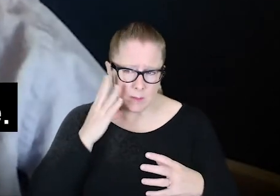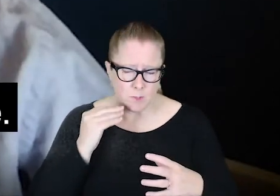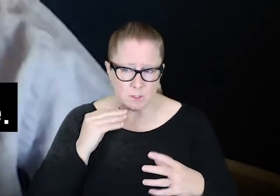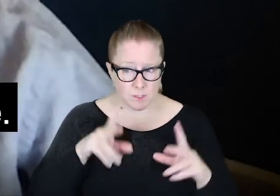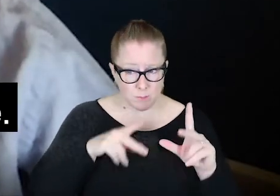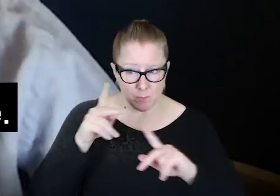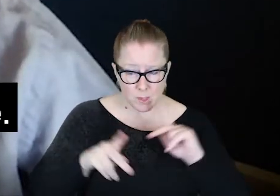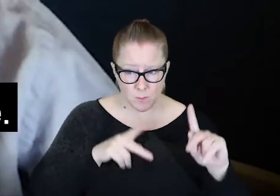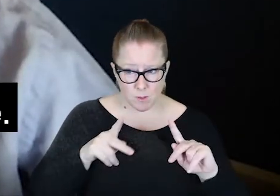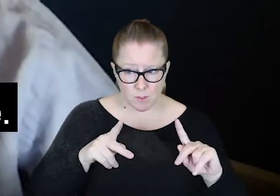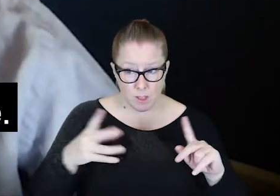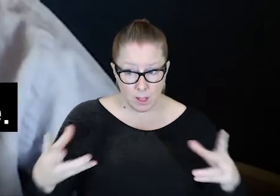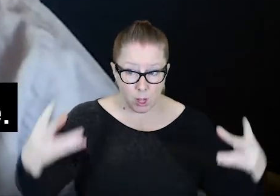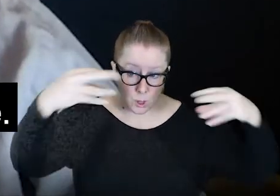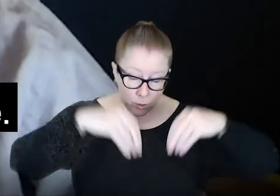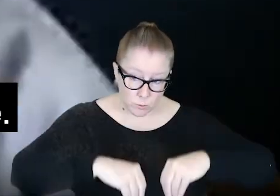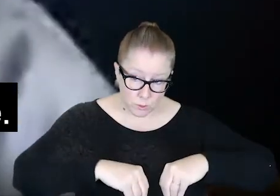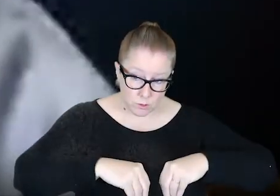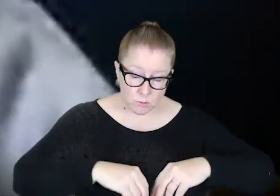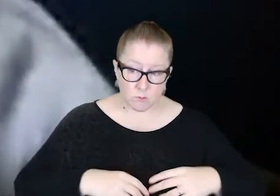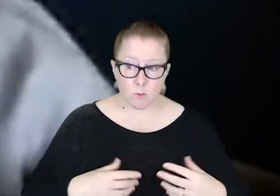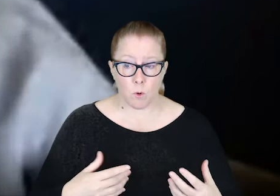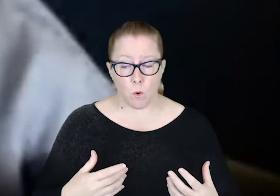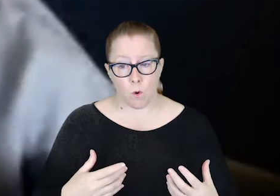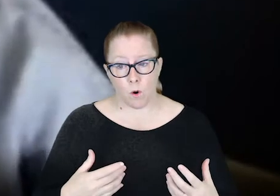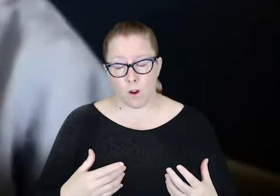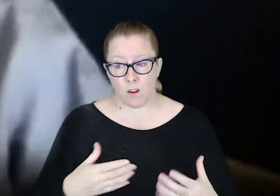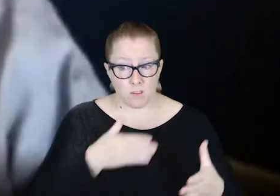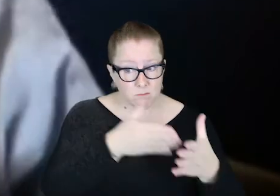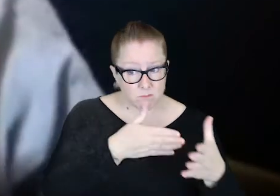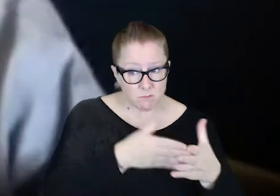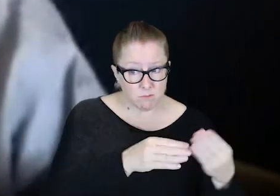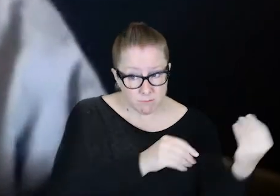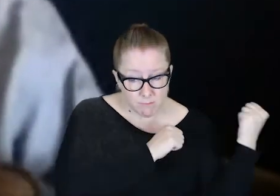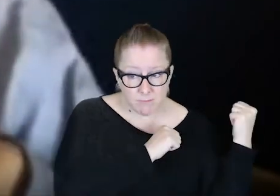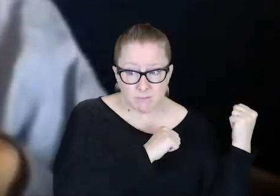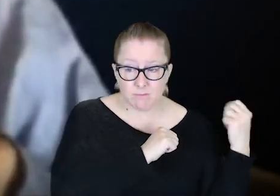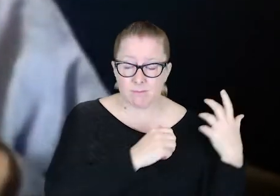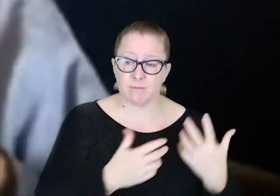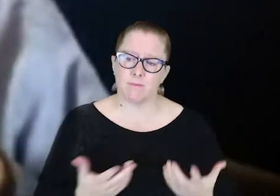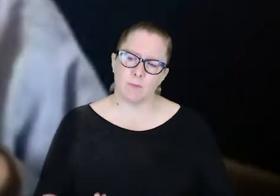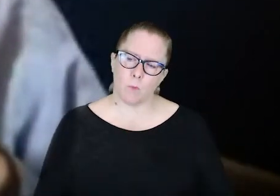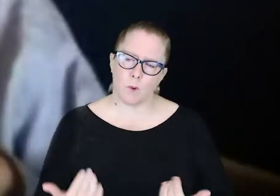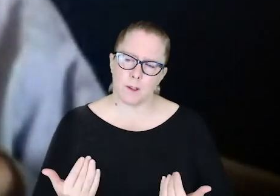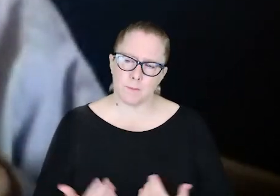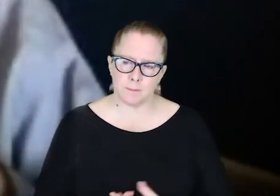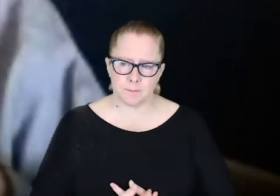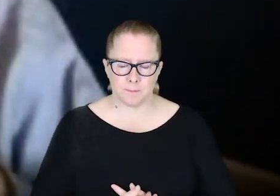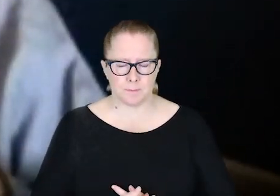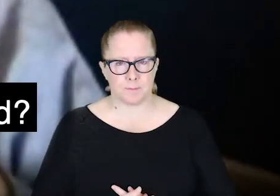bit about the specific experience of the opposite. Have you seen a specific experience